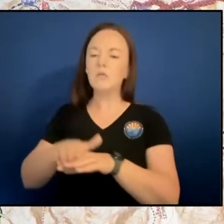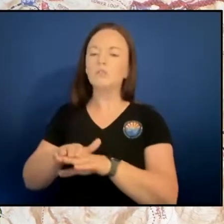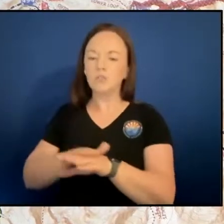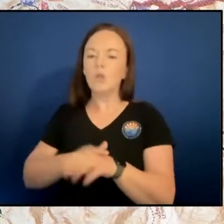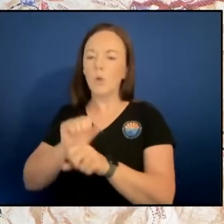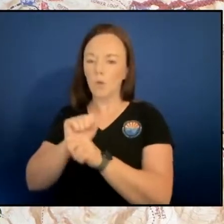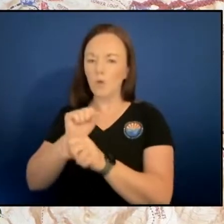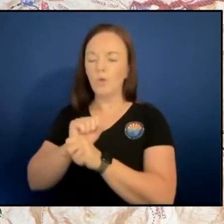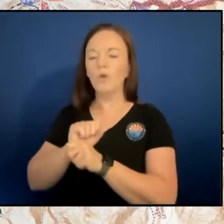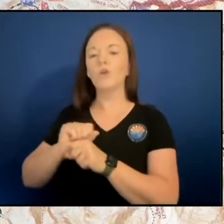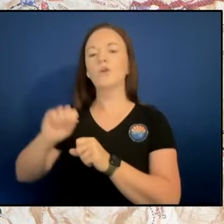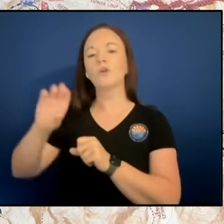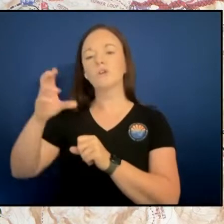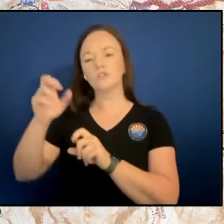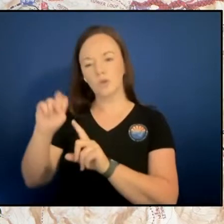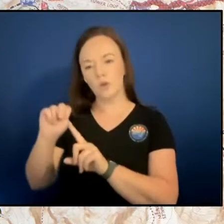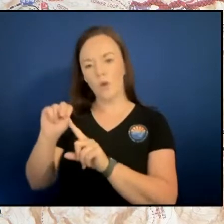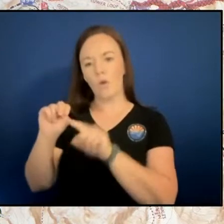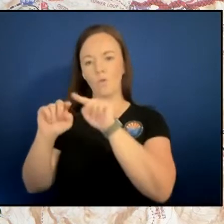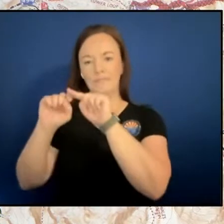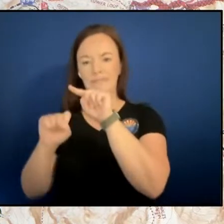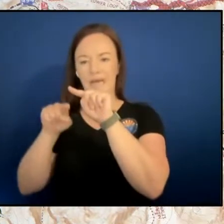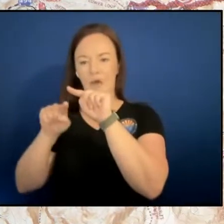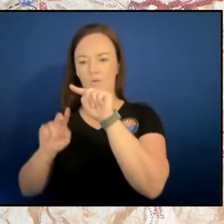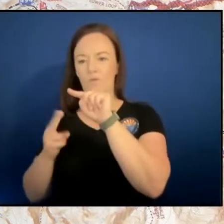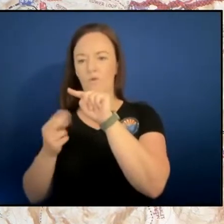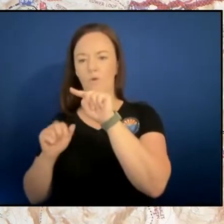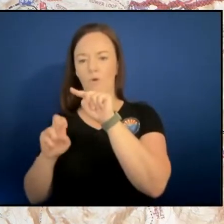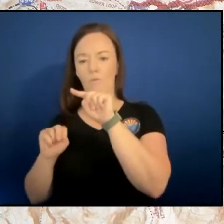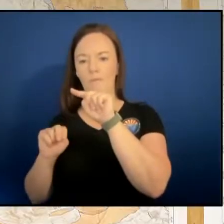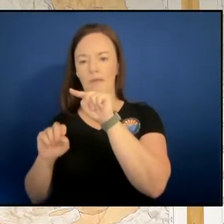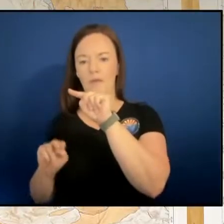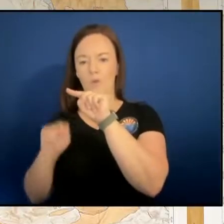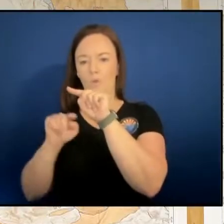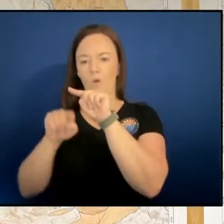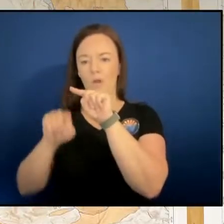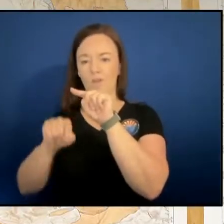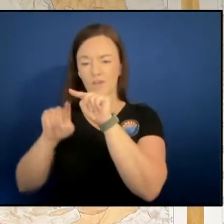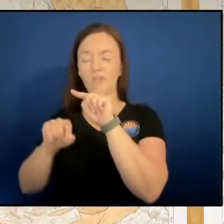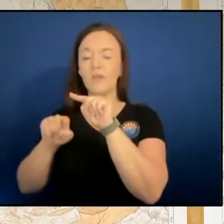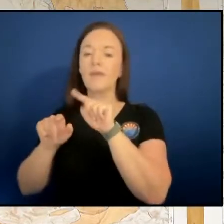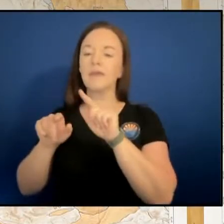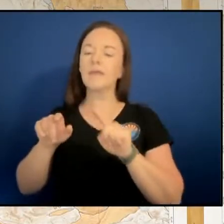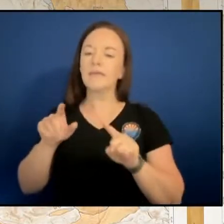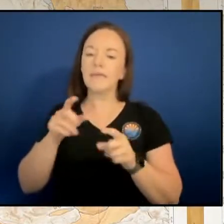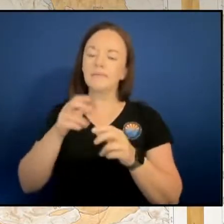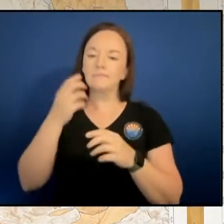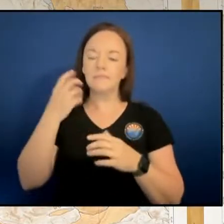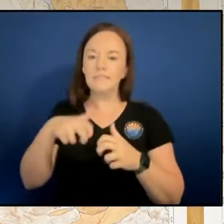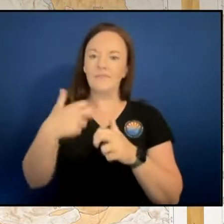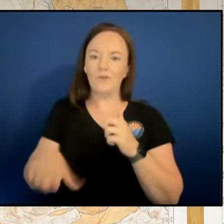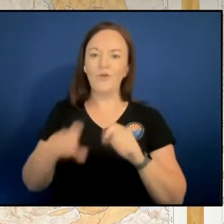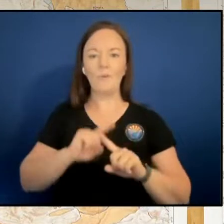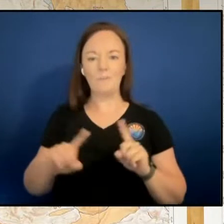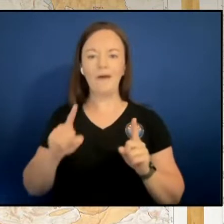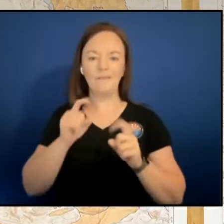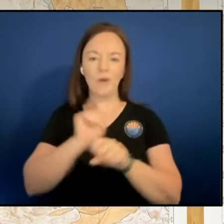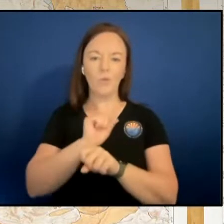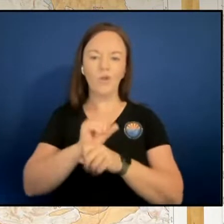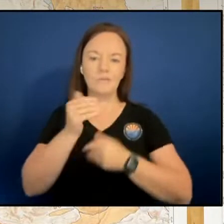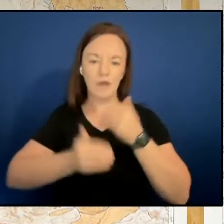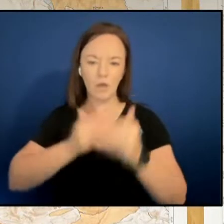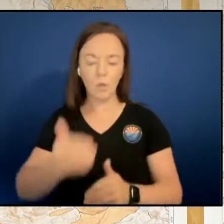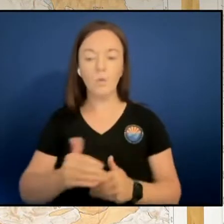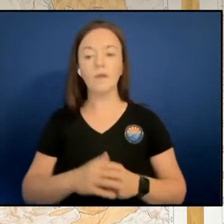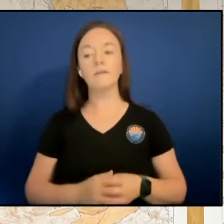of Holman, for the reasons I just identified. But that work is ongoing, and their production rates have